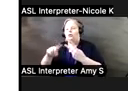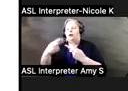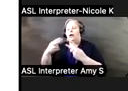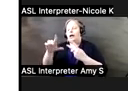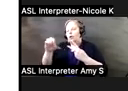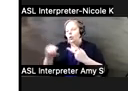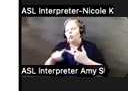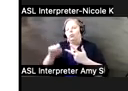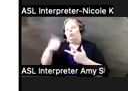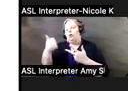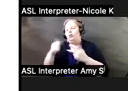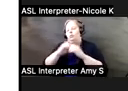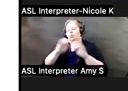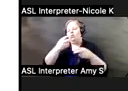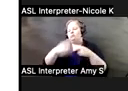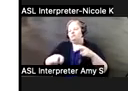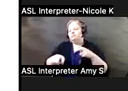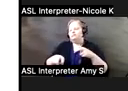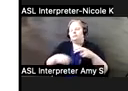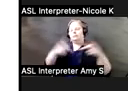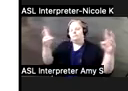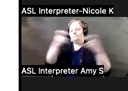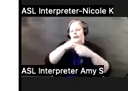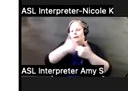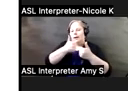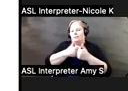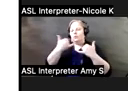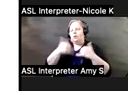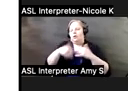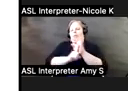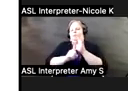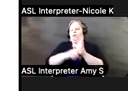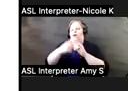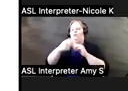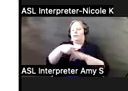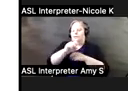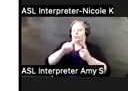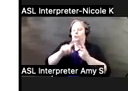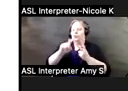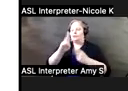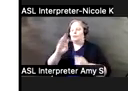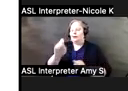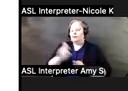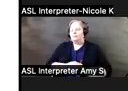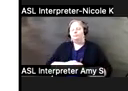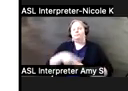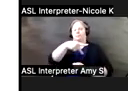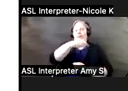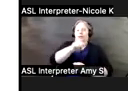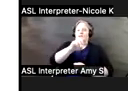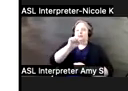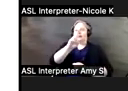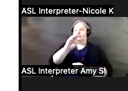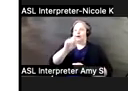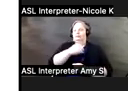or some of the other games that are more popular on PlayStation or Xbox. Between PlayStation and Xbox, though, I